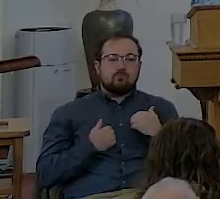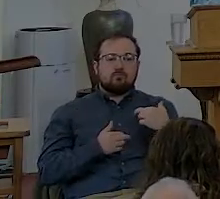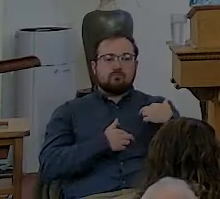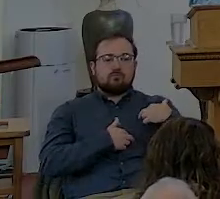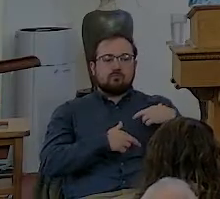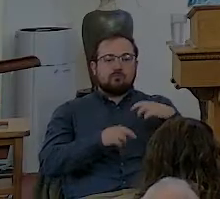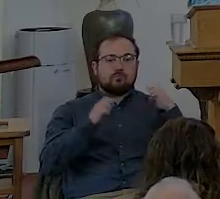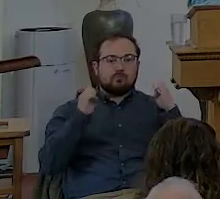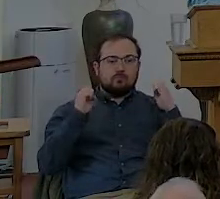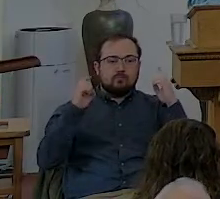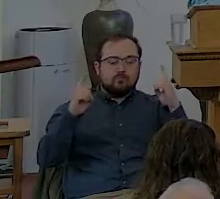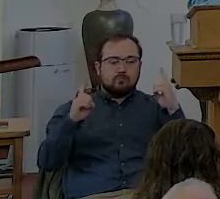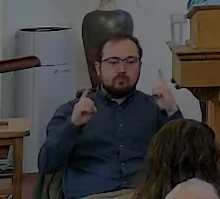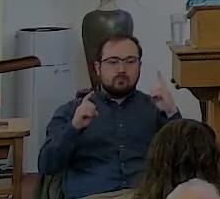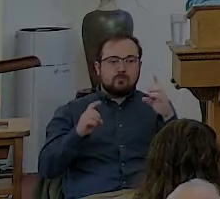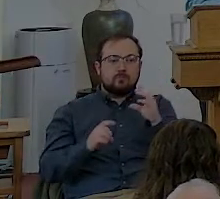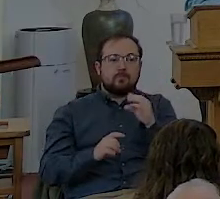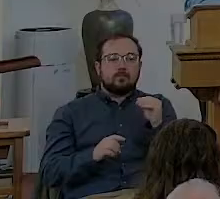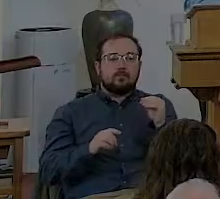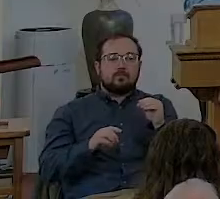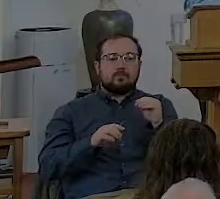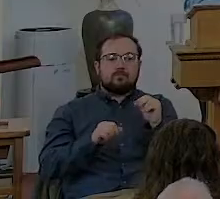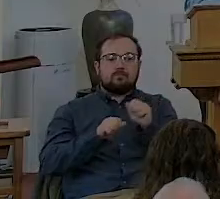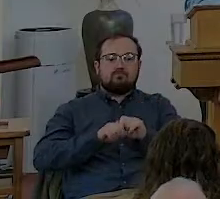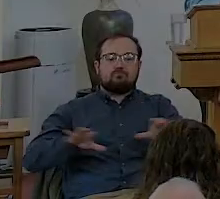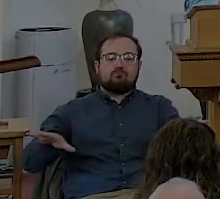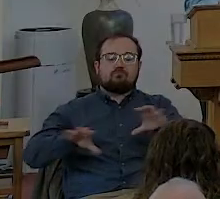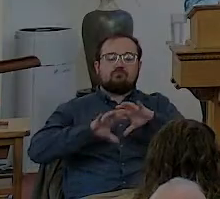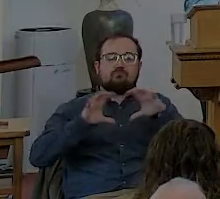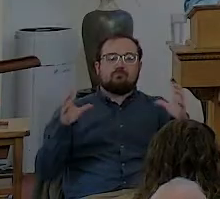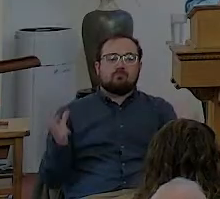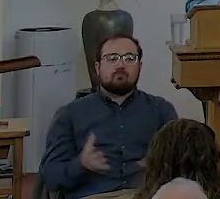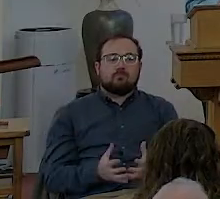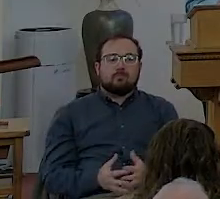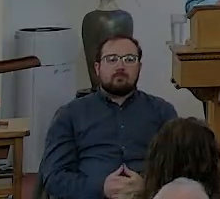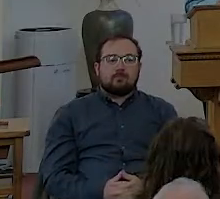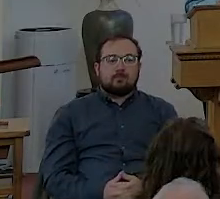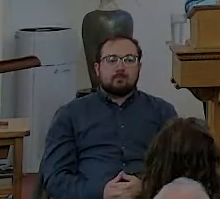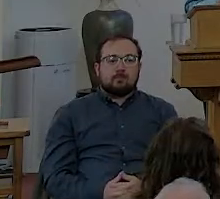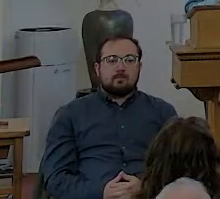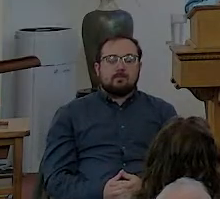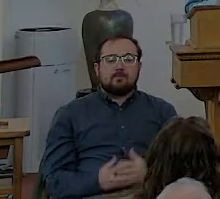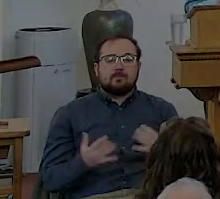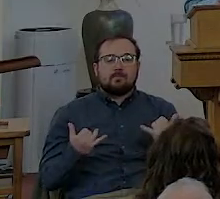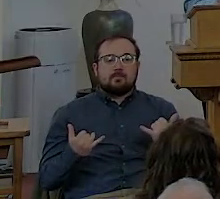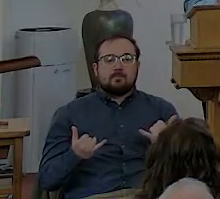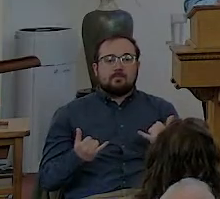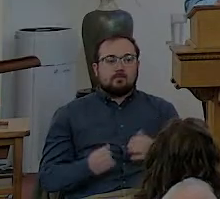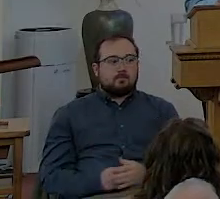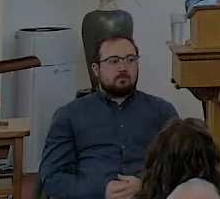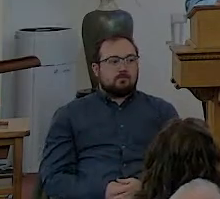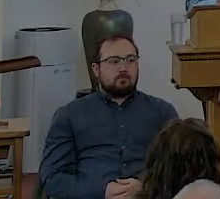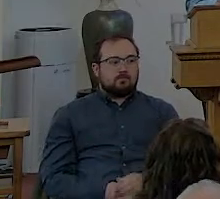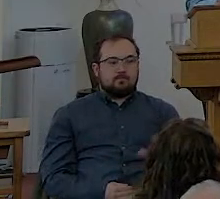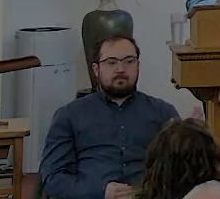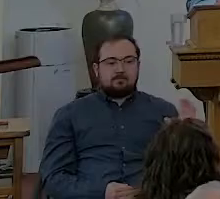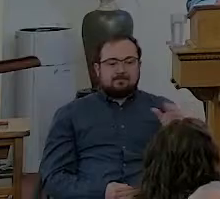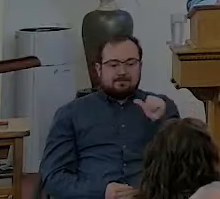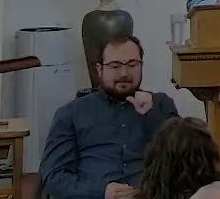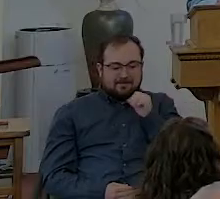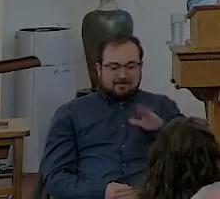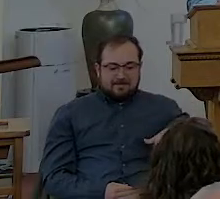religious education and around the world. Let us sing the, oh no, let us not sing